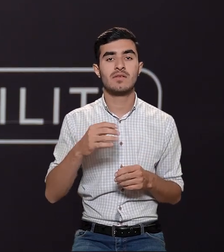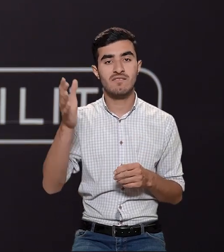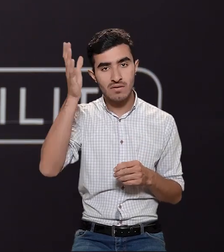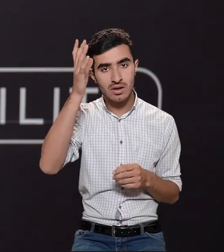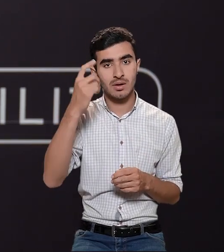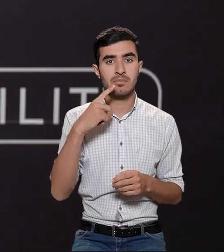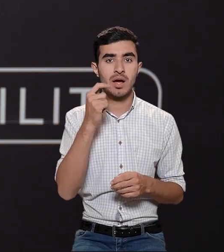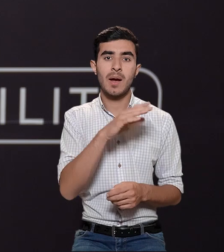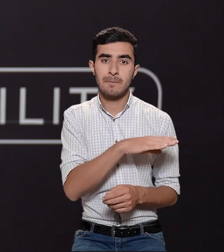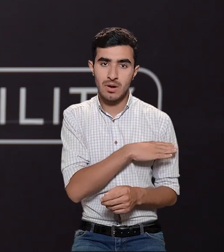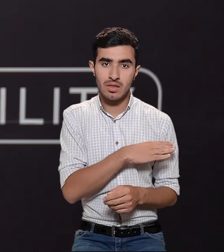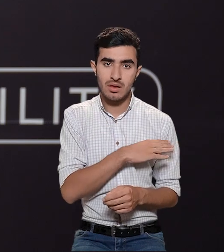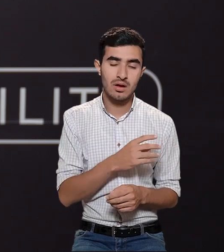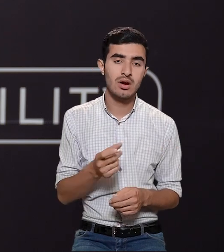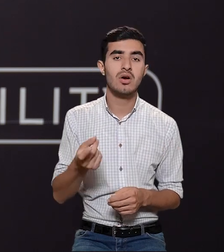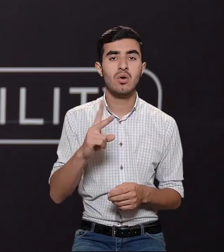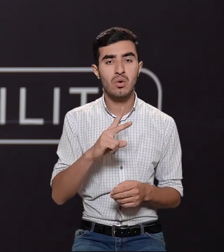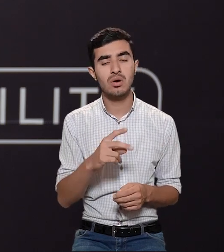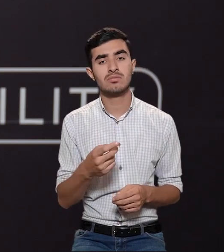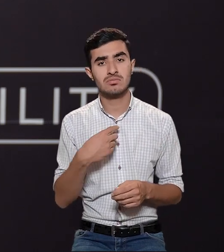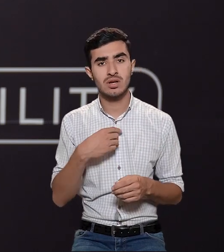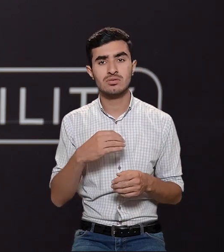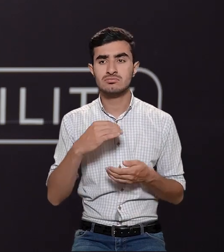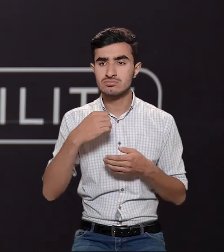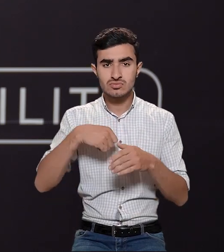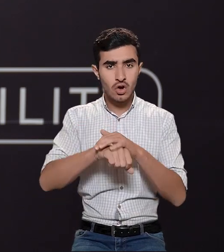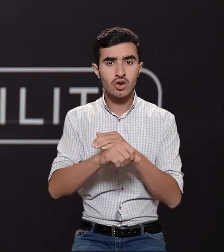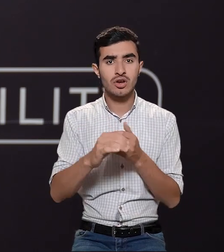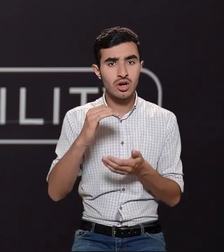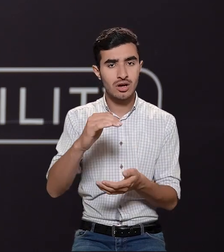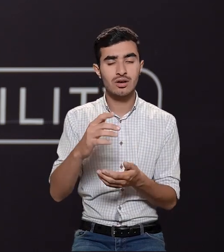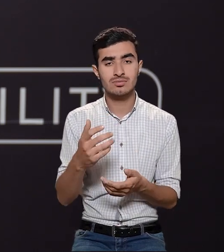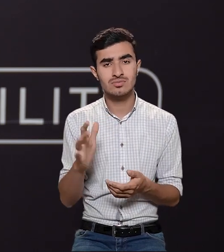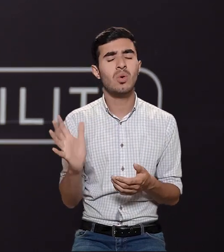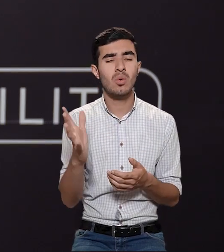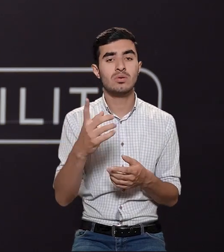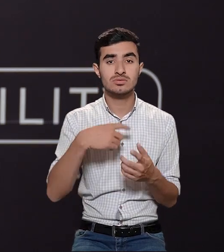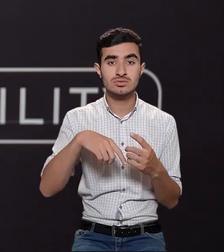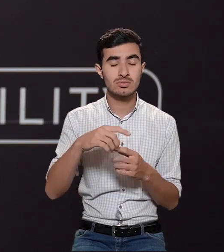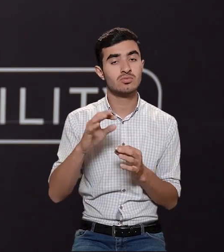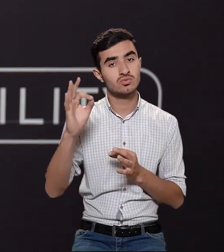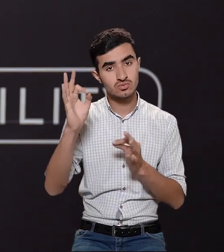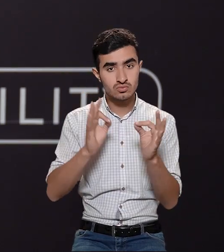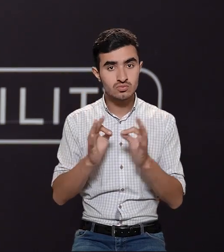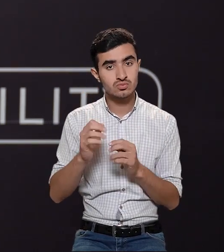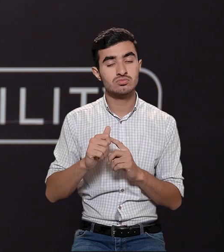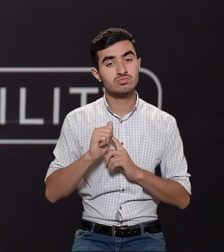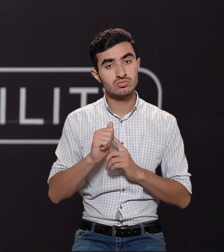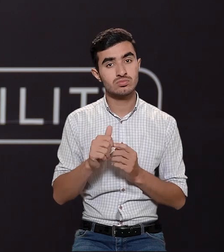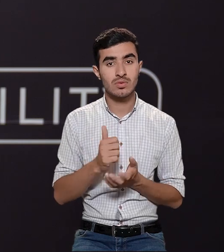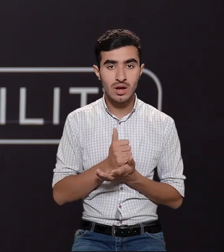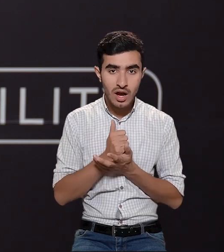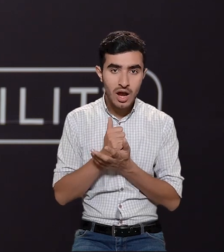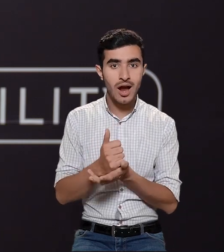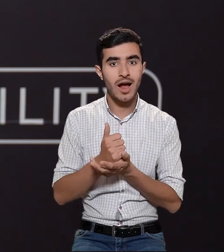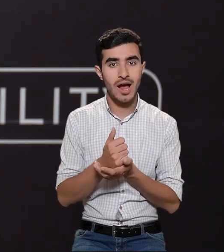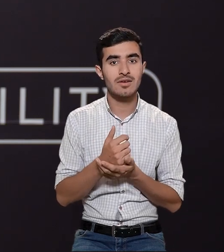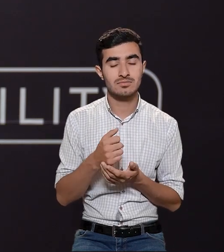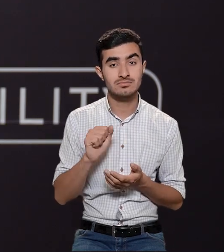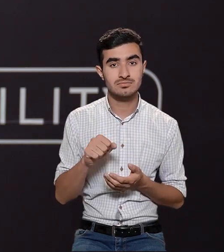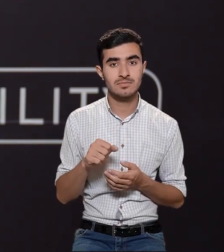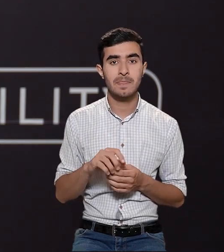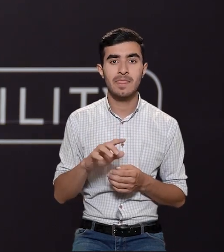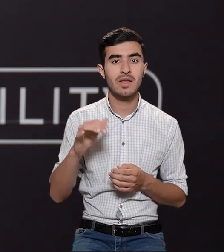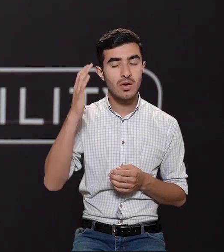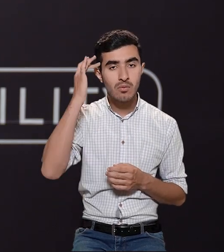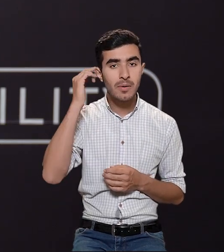my brother, my son, my daughter, or in any relationship. We have to be very particular